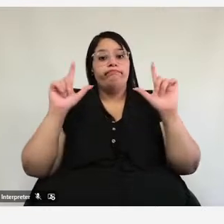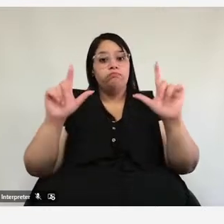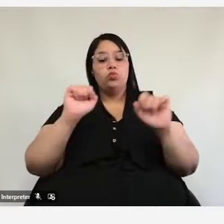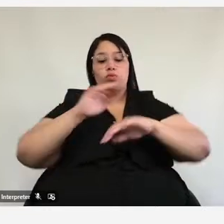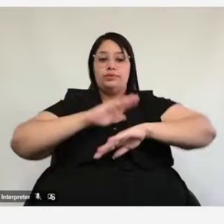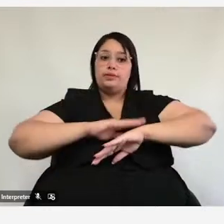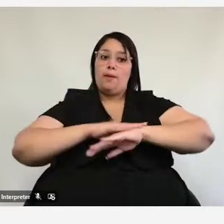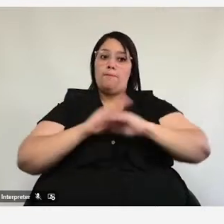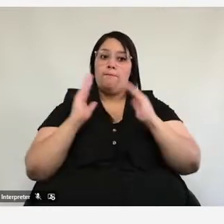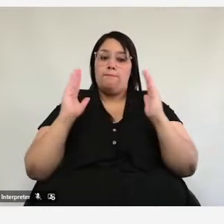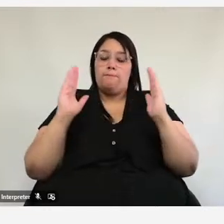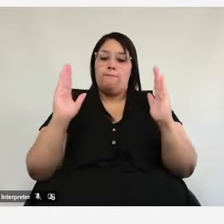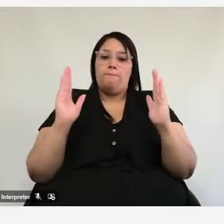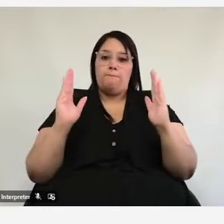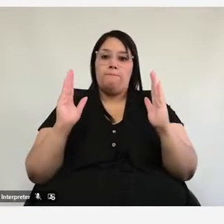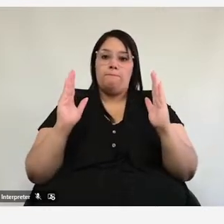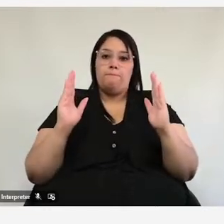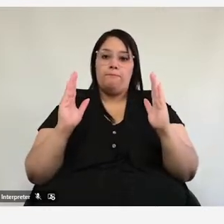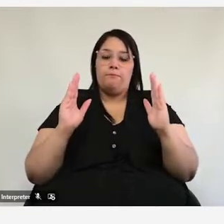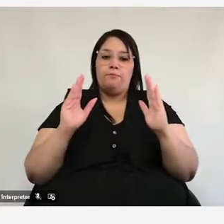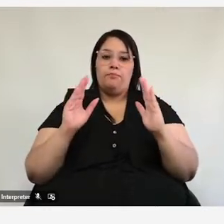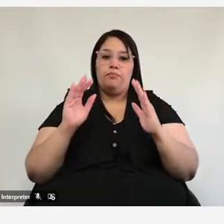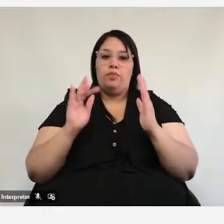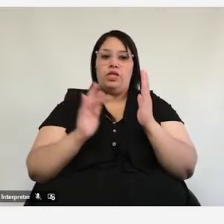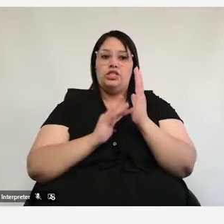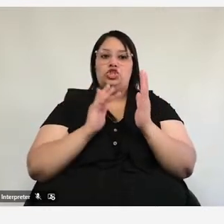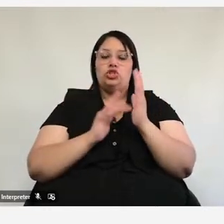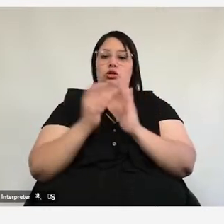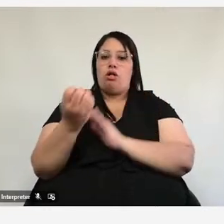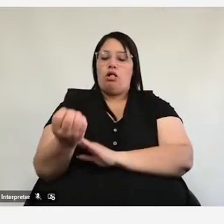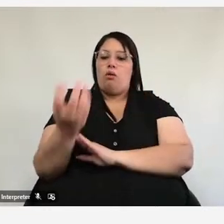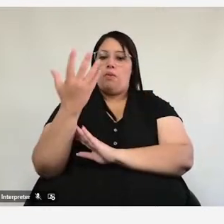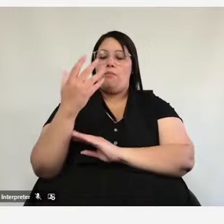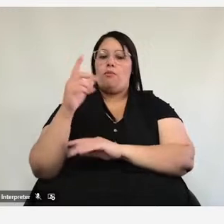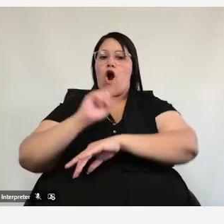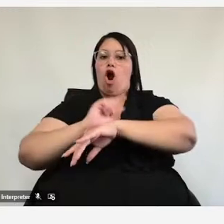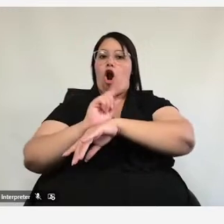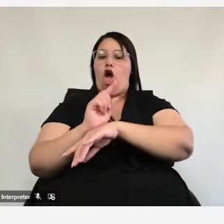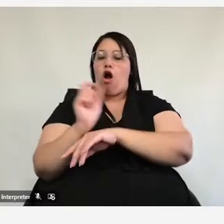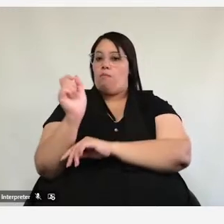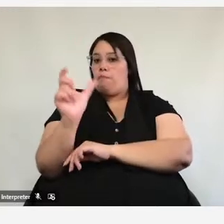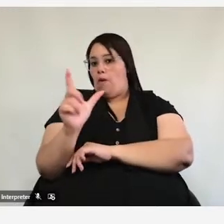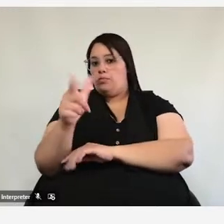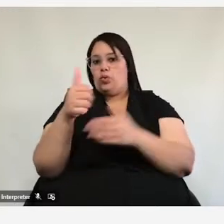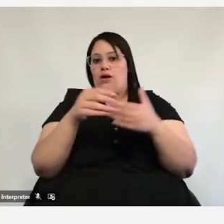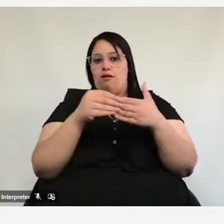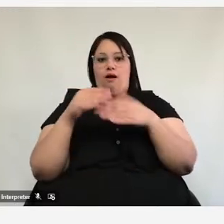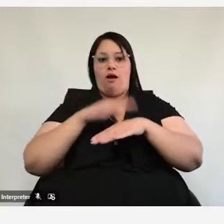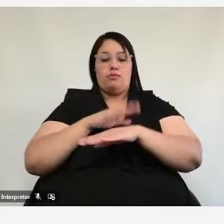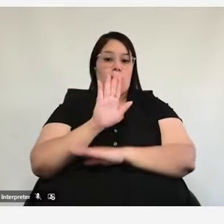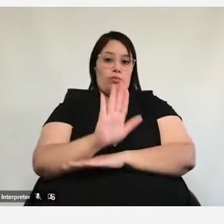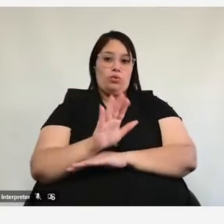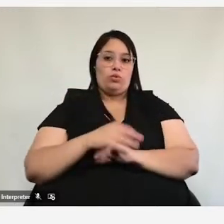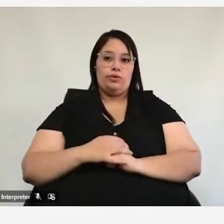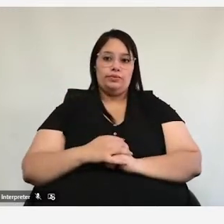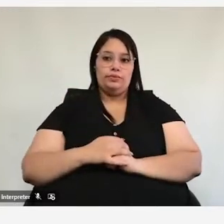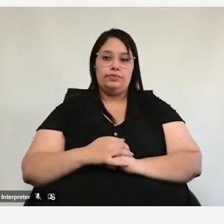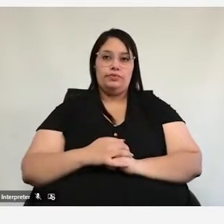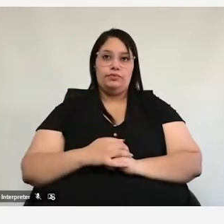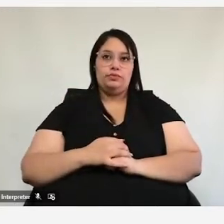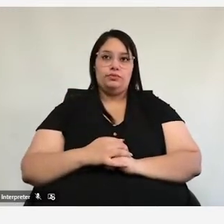time, that the digital clock is on the screen to guide your time.